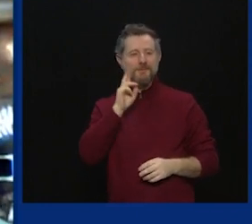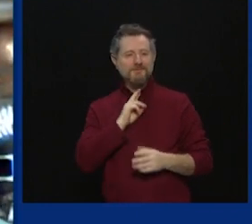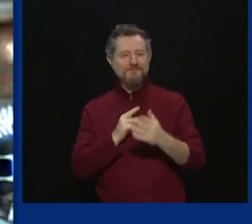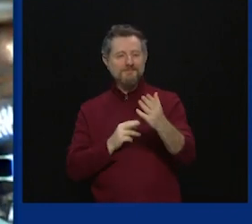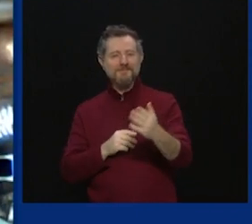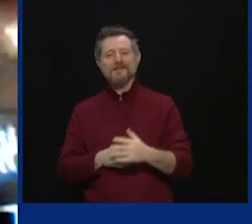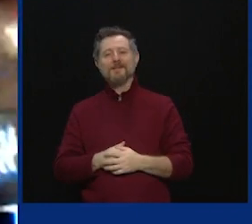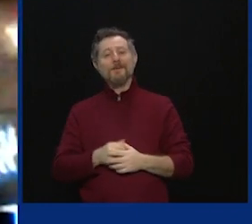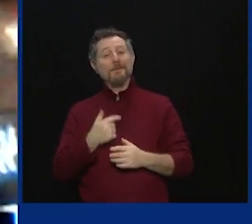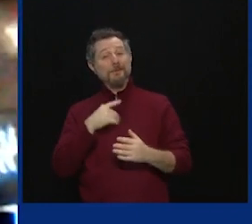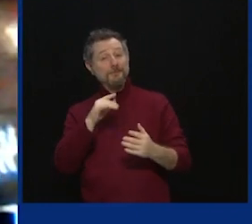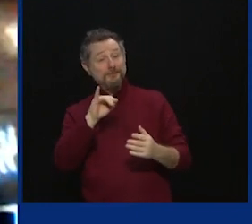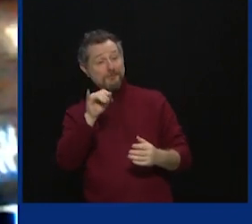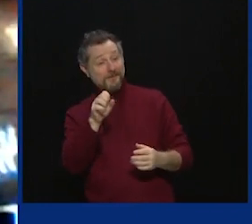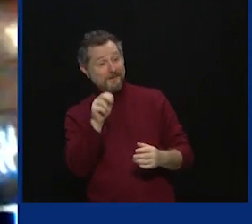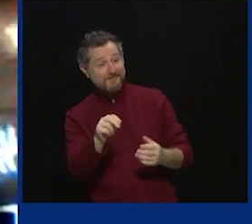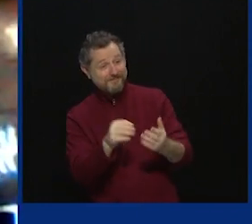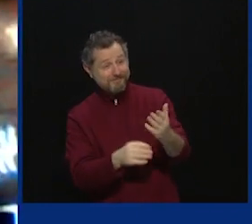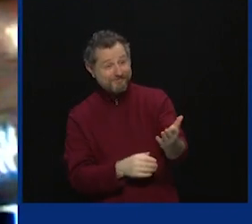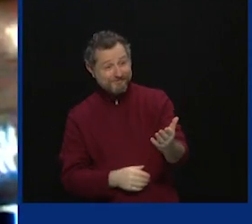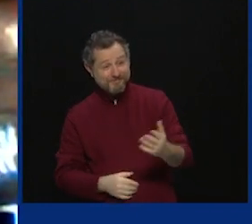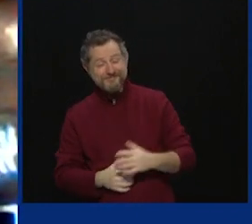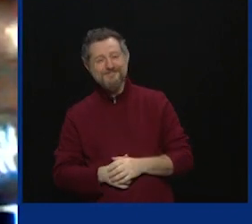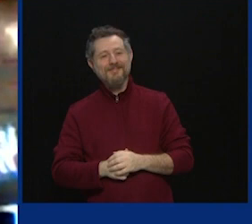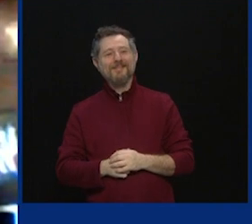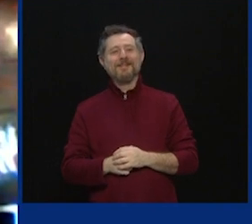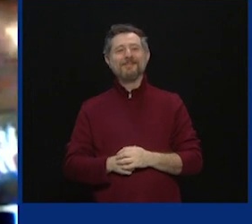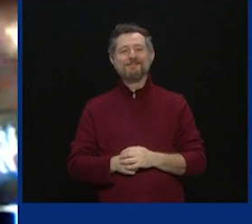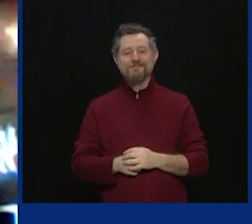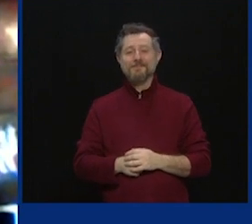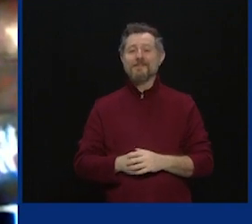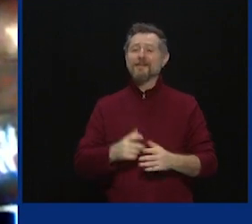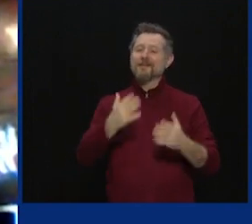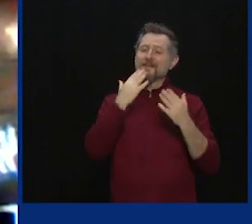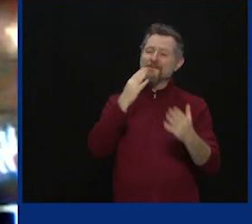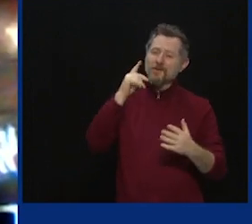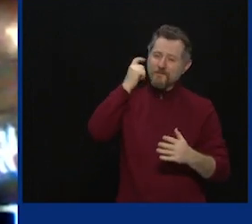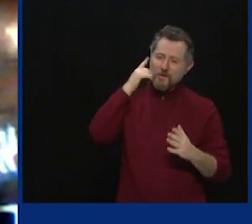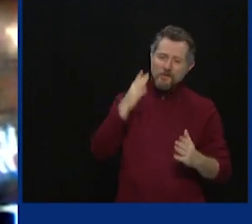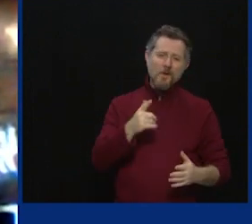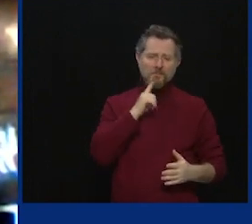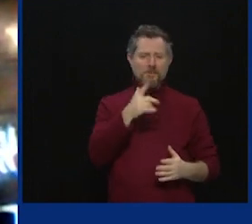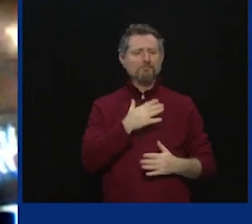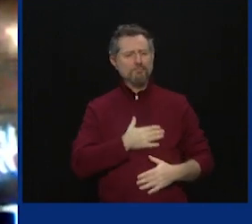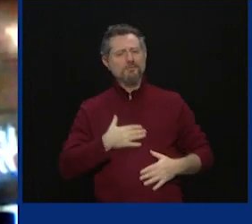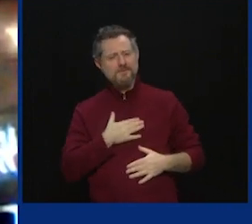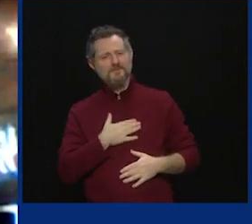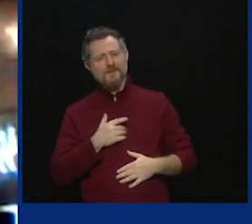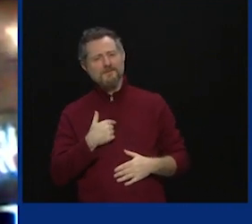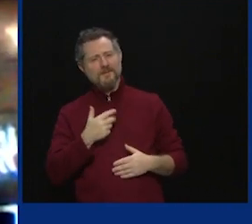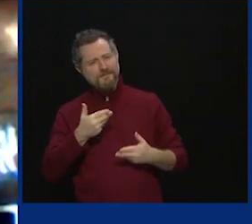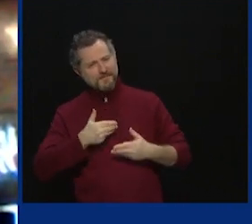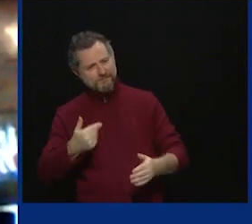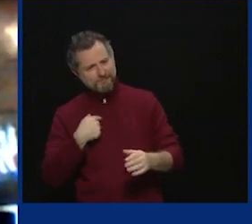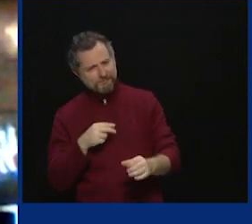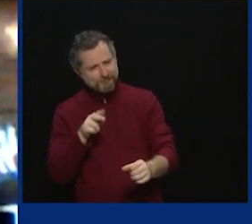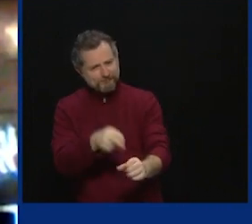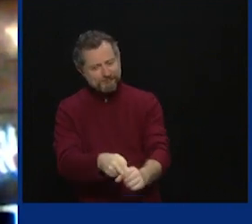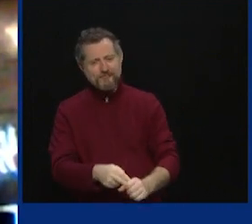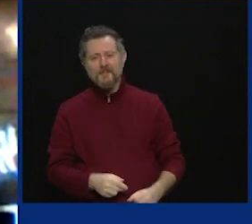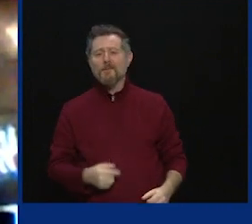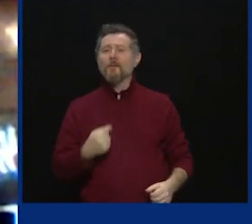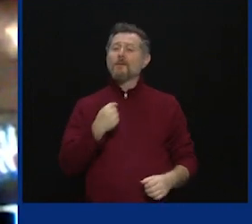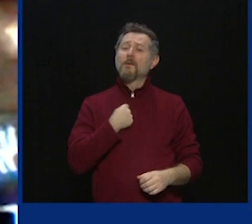you, Governor. Yep, thank you, Governor. Really appreciate you having us on today. And more than anything, I just really want to thank you for taking the bold